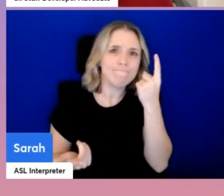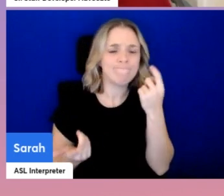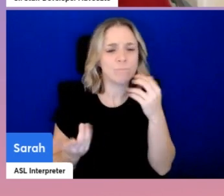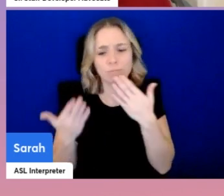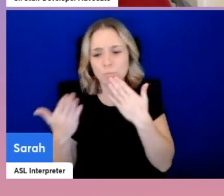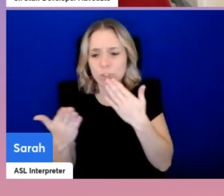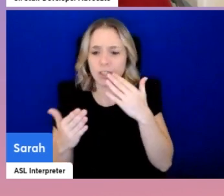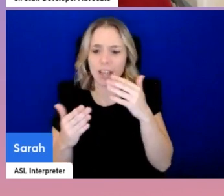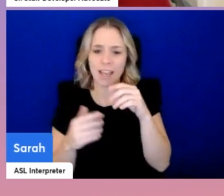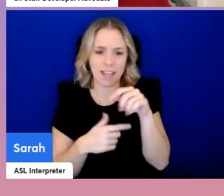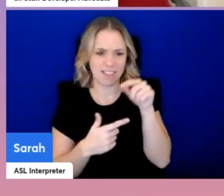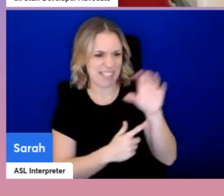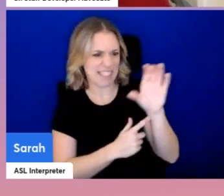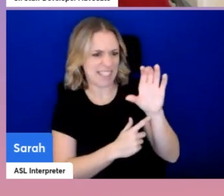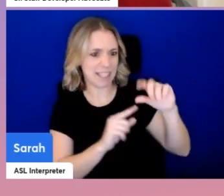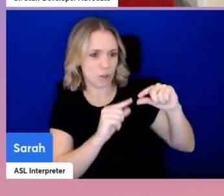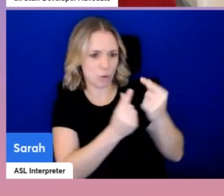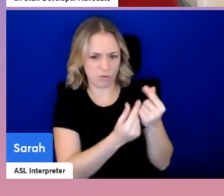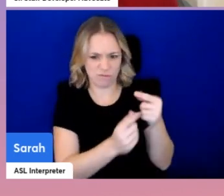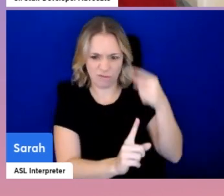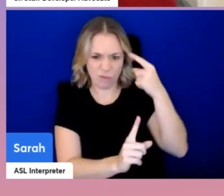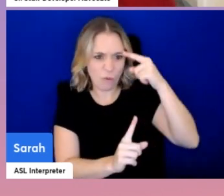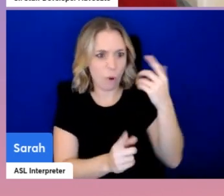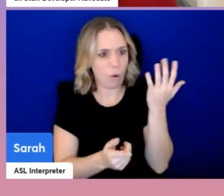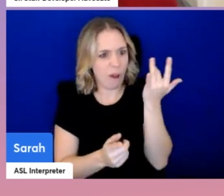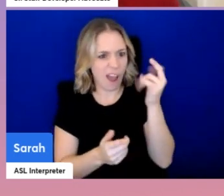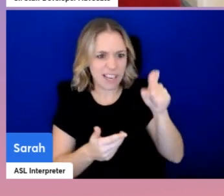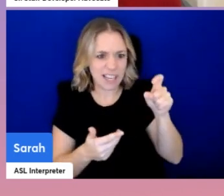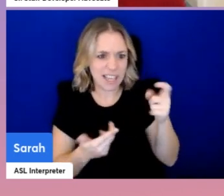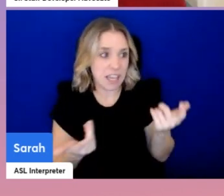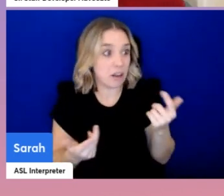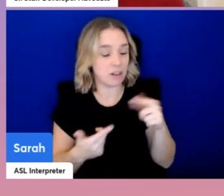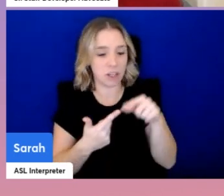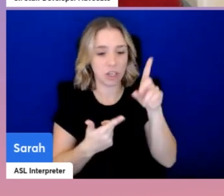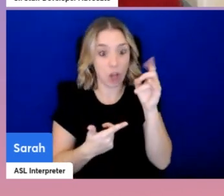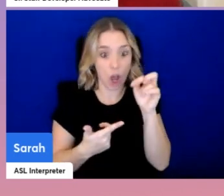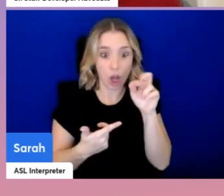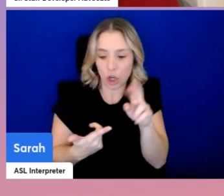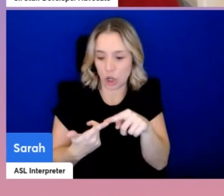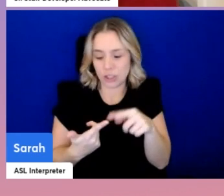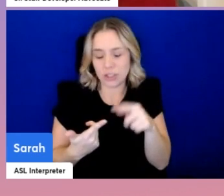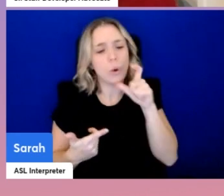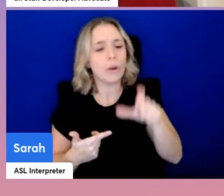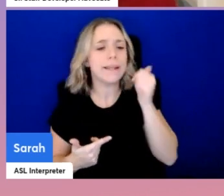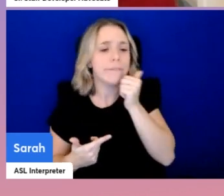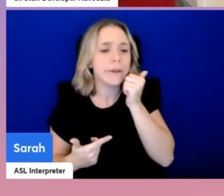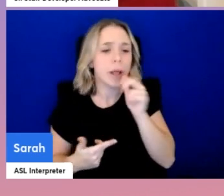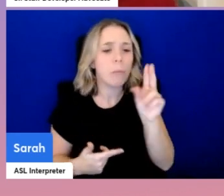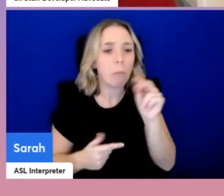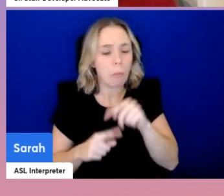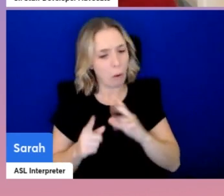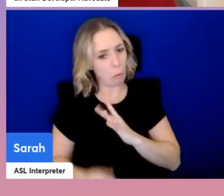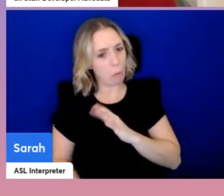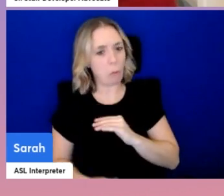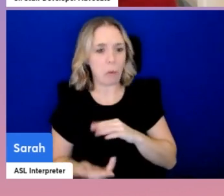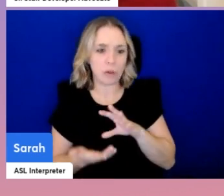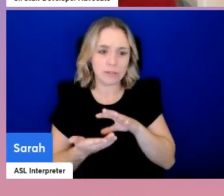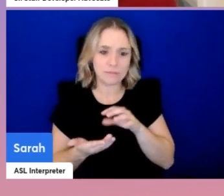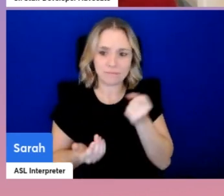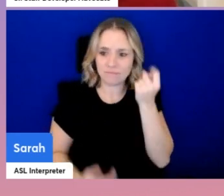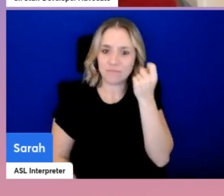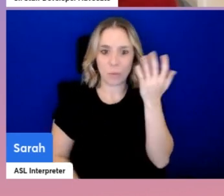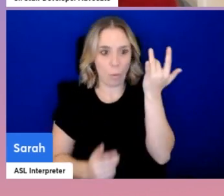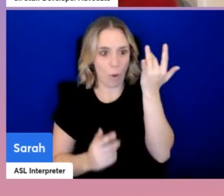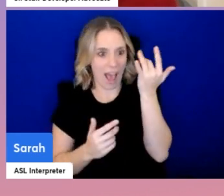for and why we needed them. So now I do. I don't need it for my day-to-day job, but it's still kind of cool to understand why these things